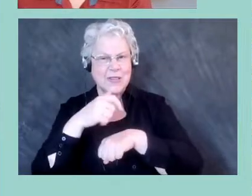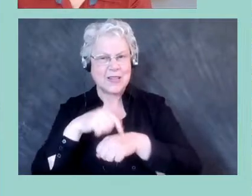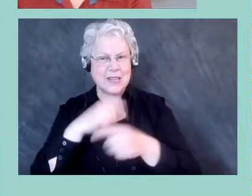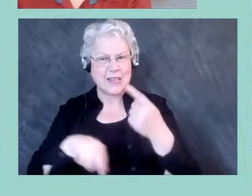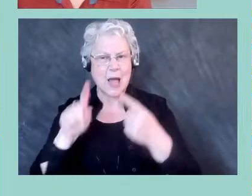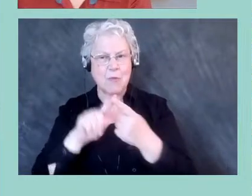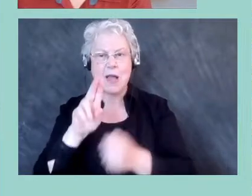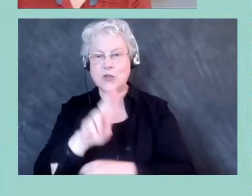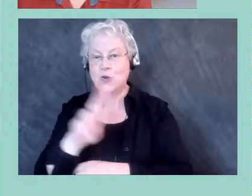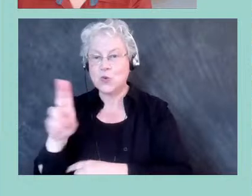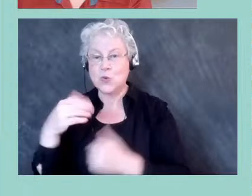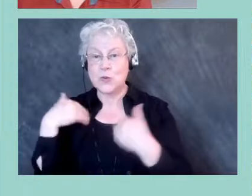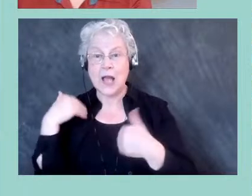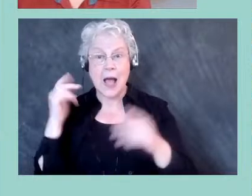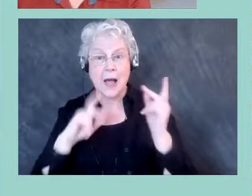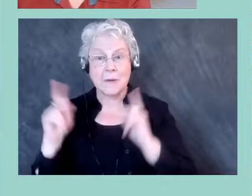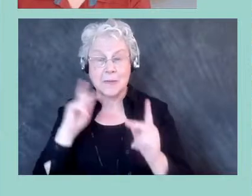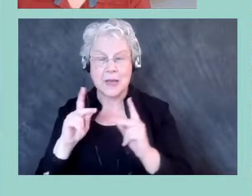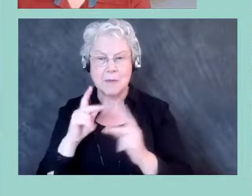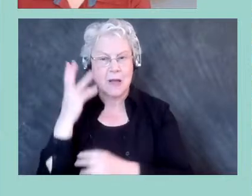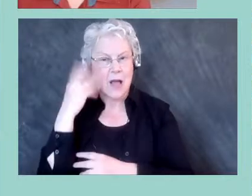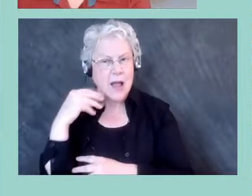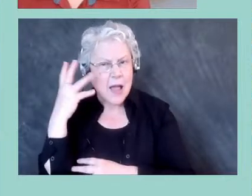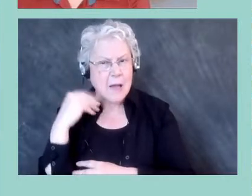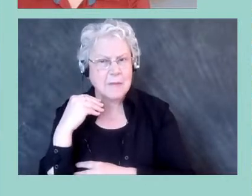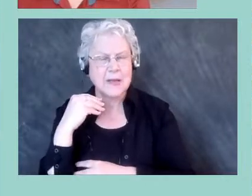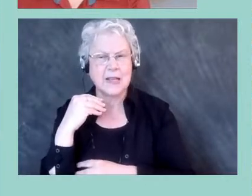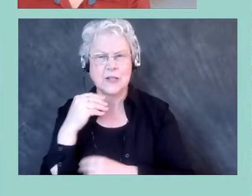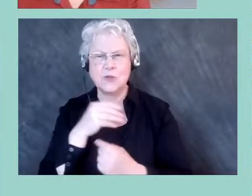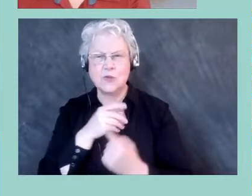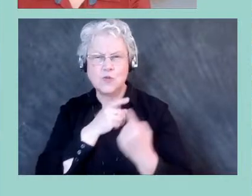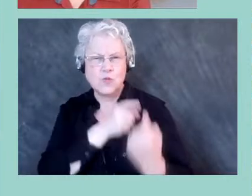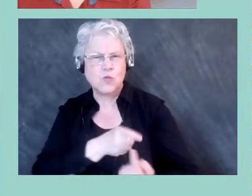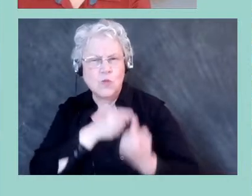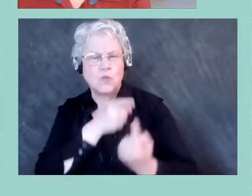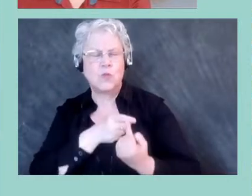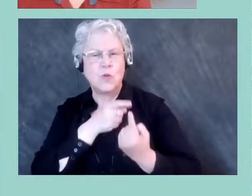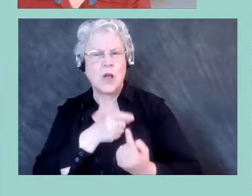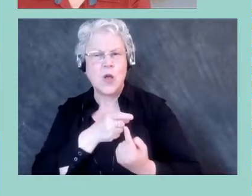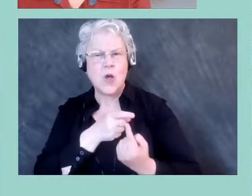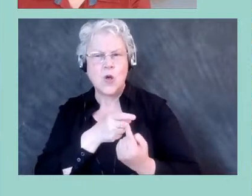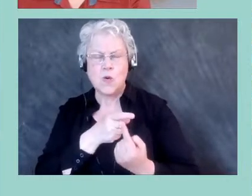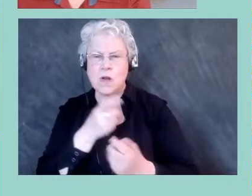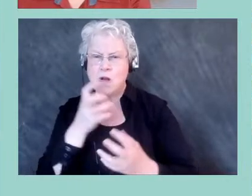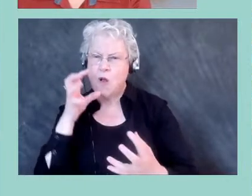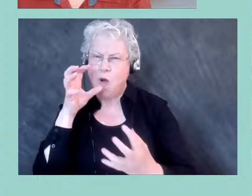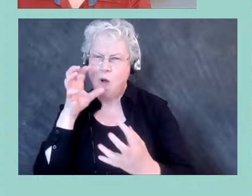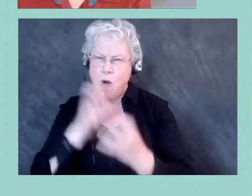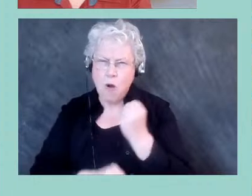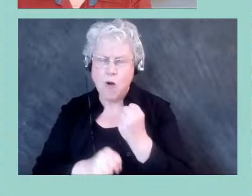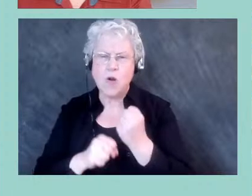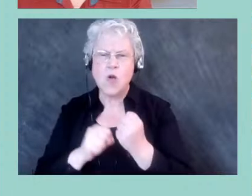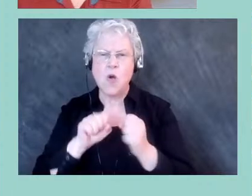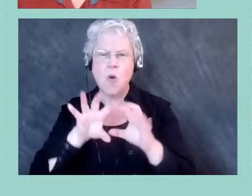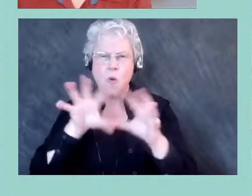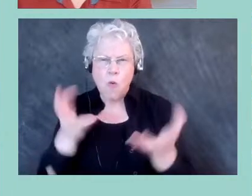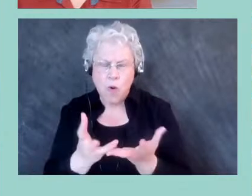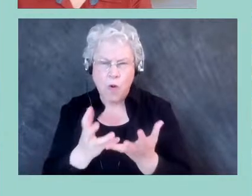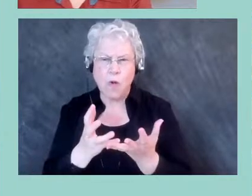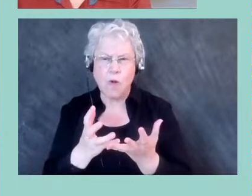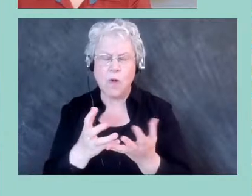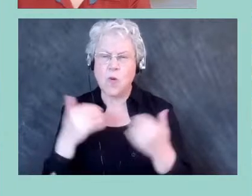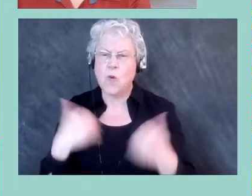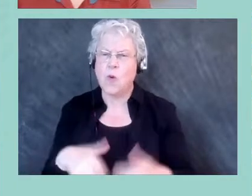Universalist young people are encountering and wrestling with an often harsh and dehumanizing world.